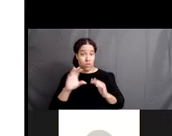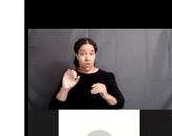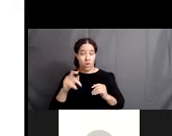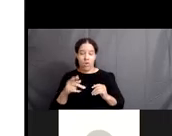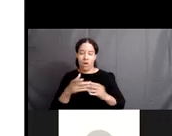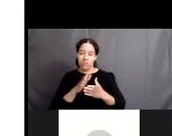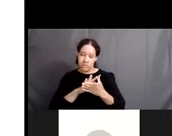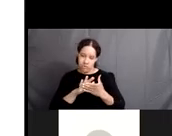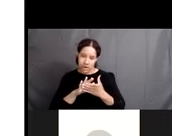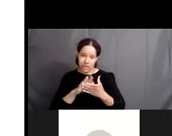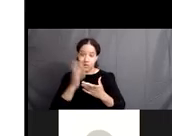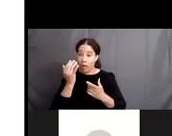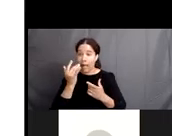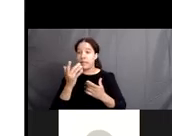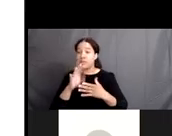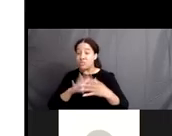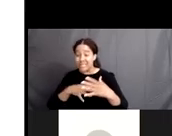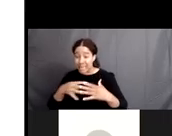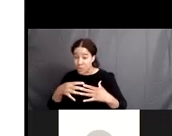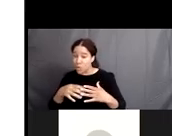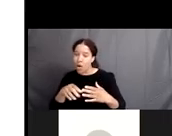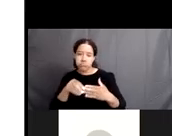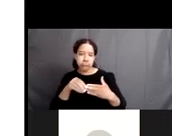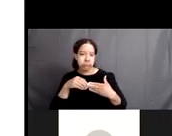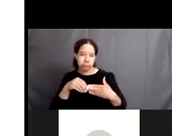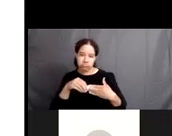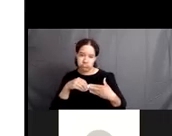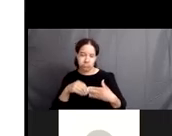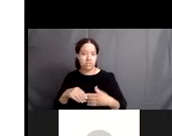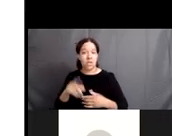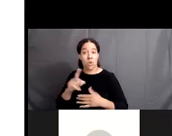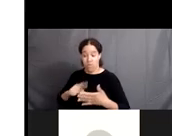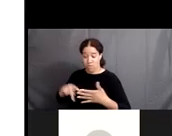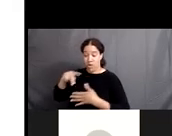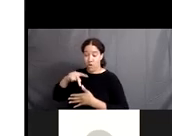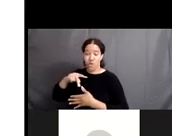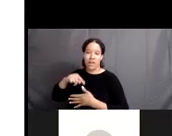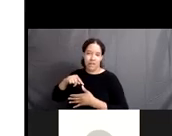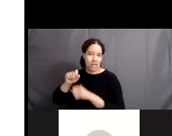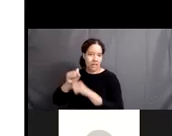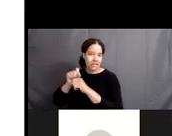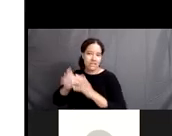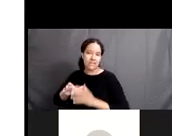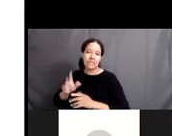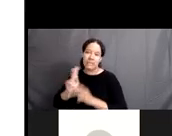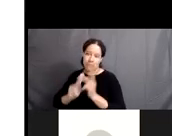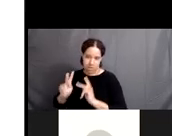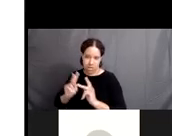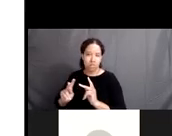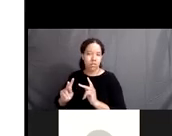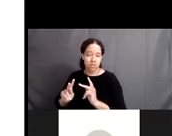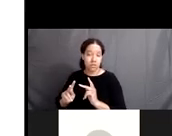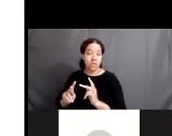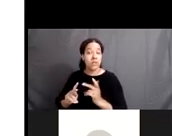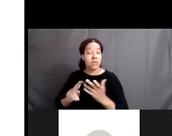are flexible. It's the people first, like Electra said, and we were able to